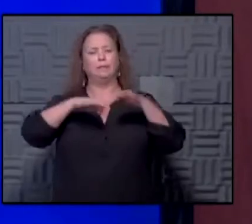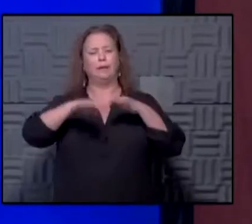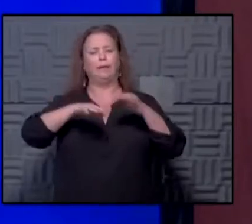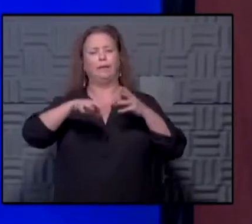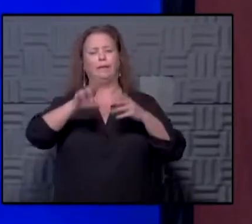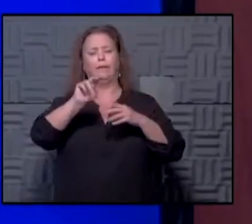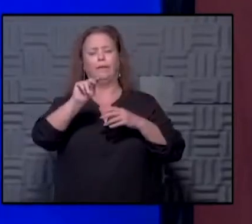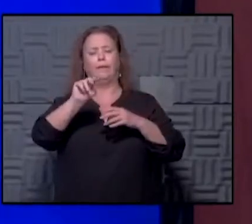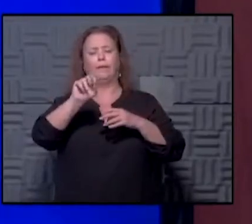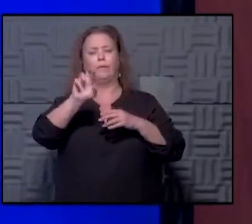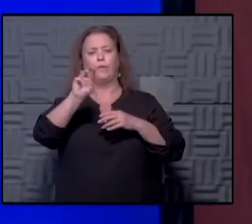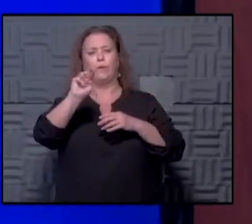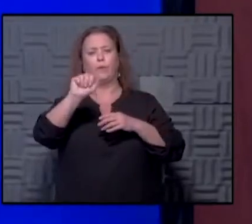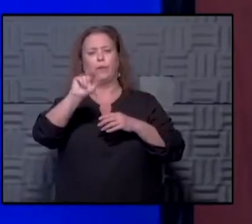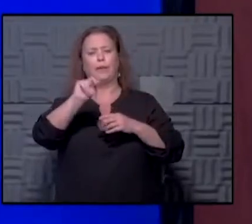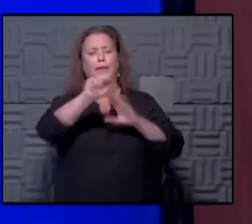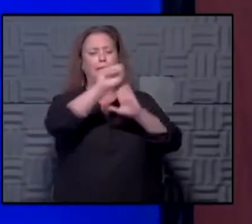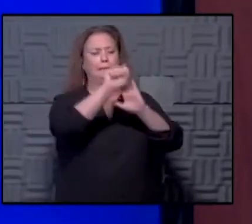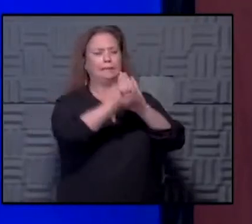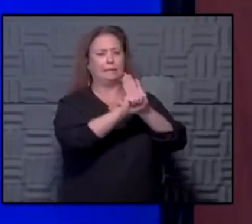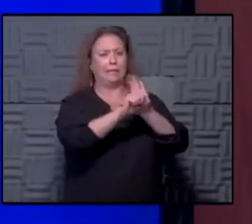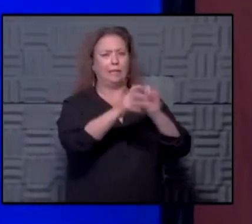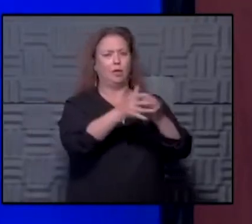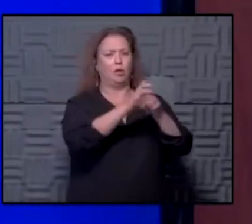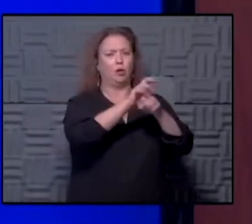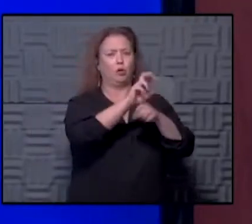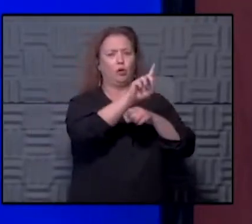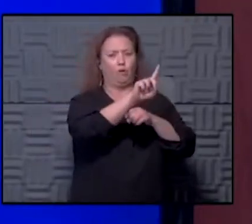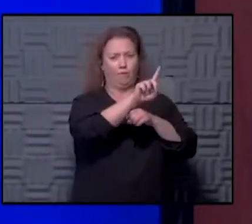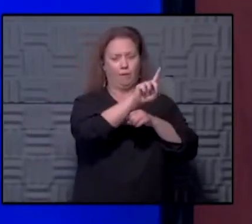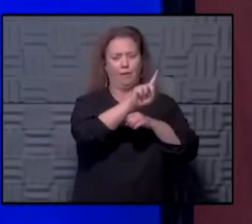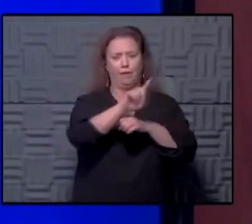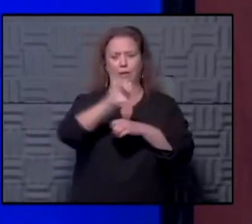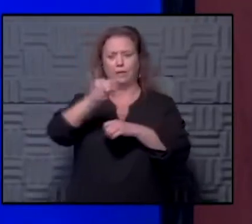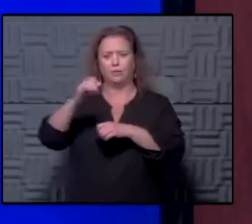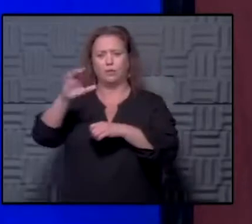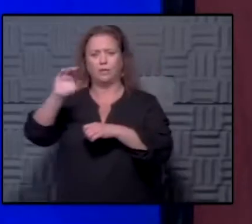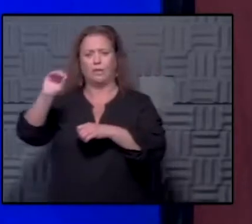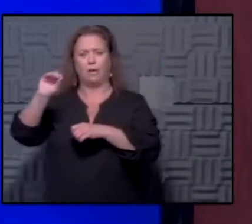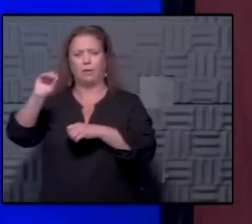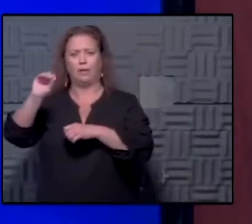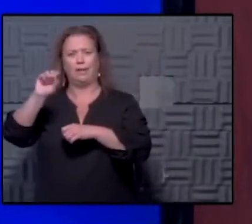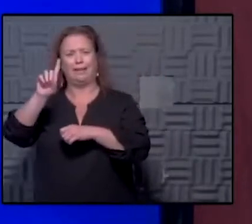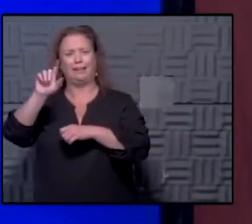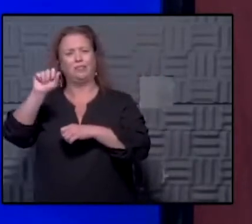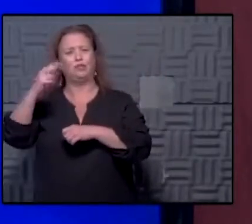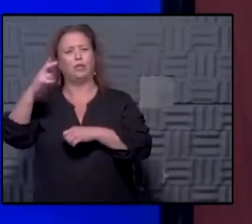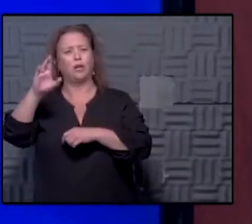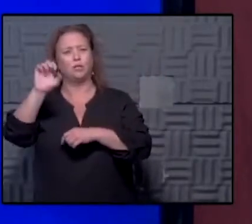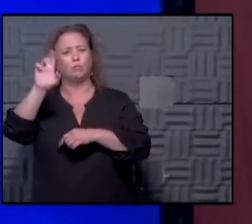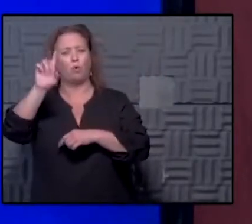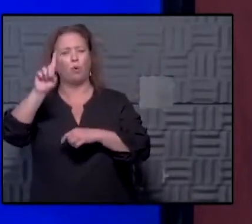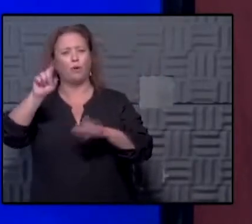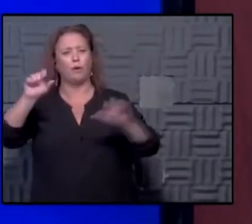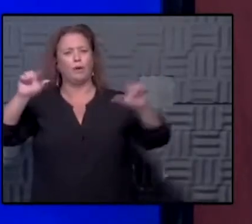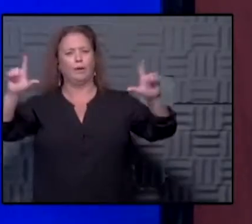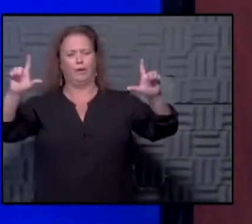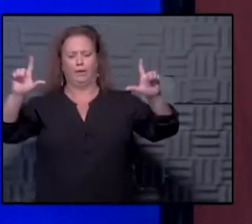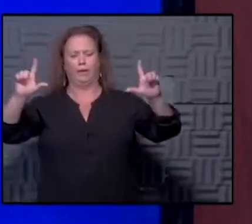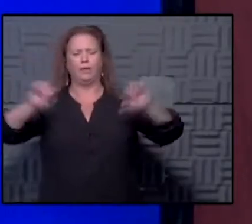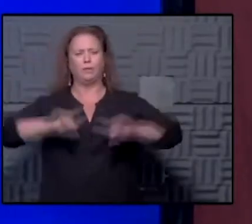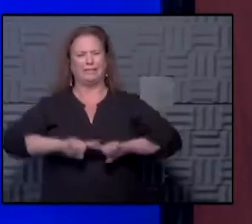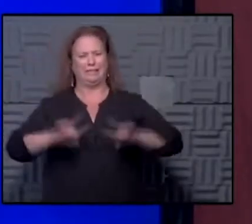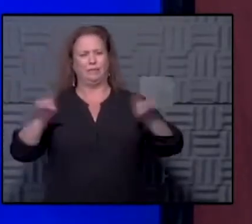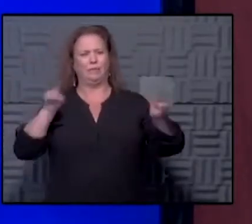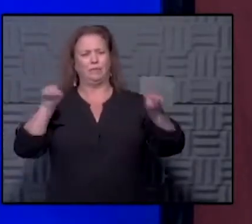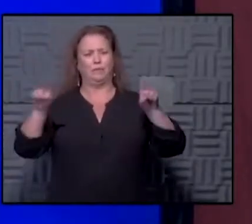understand the differences between the state COVID dashboard and she says the Johnson County dashboard. There's a big